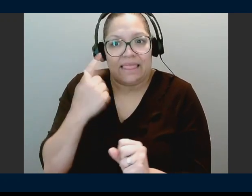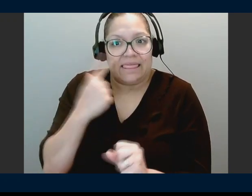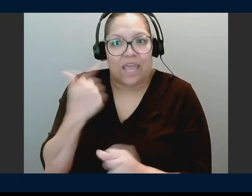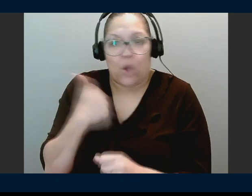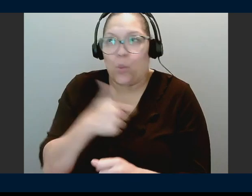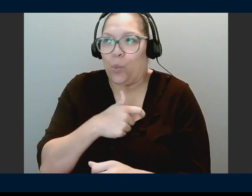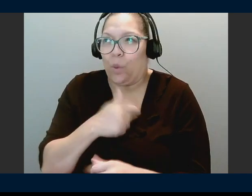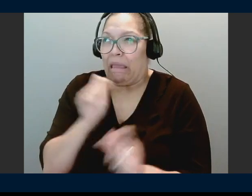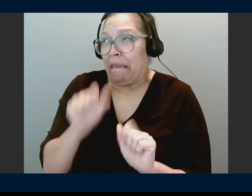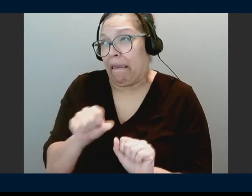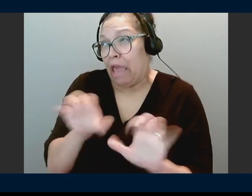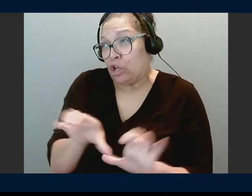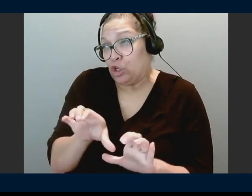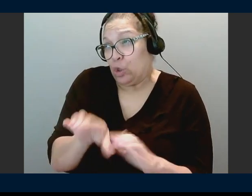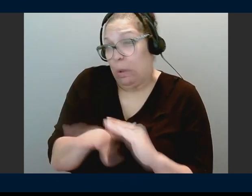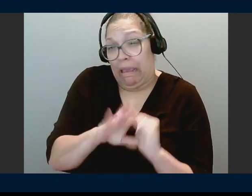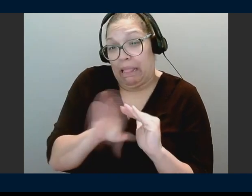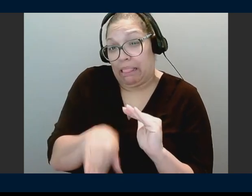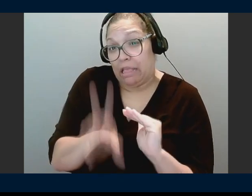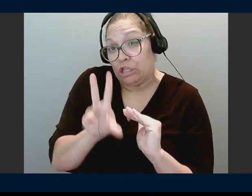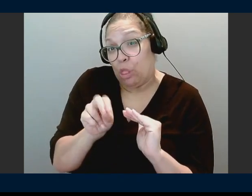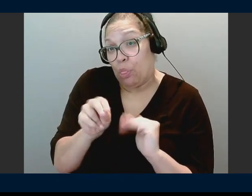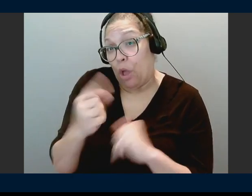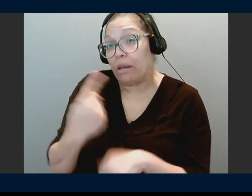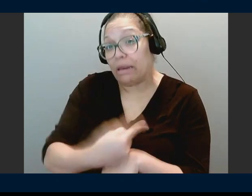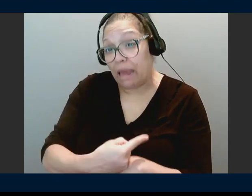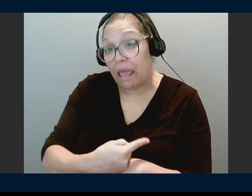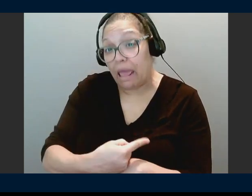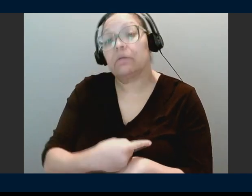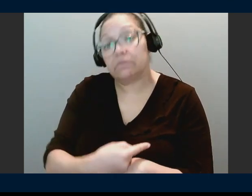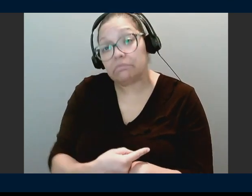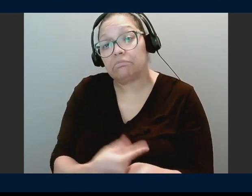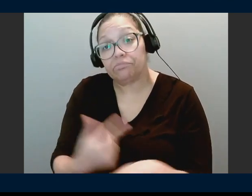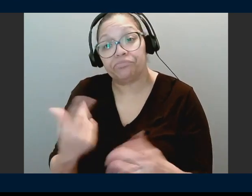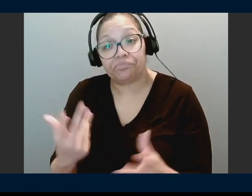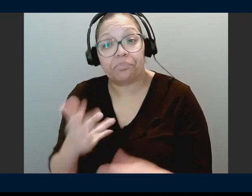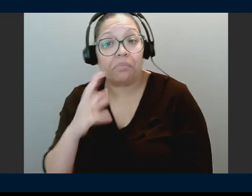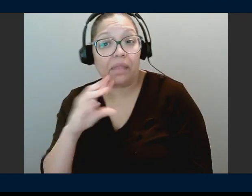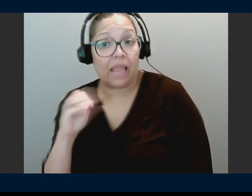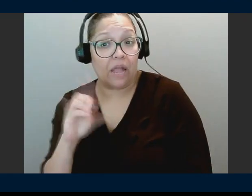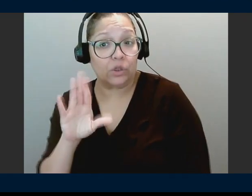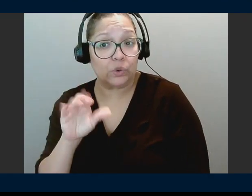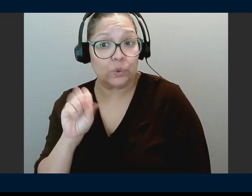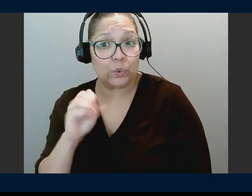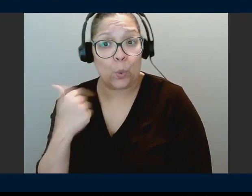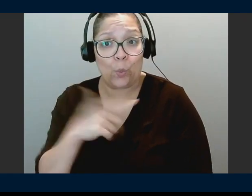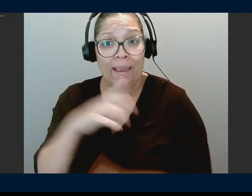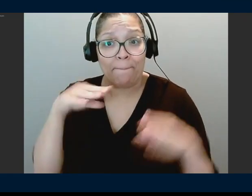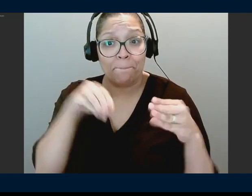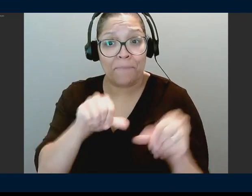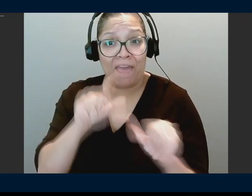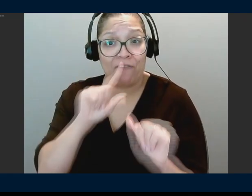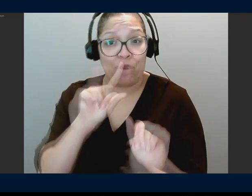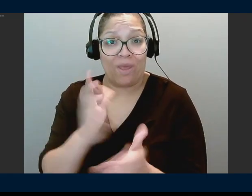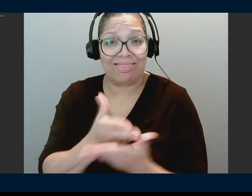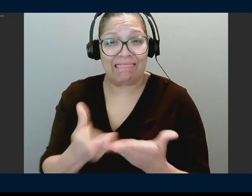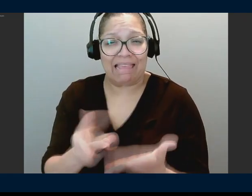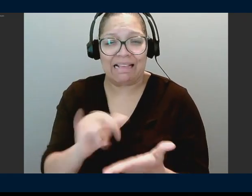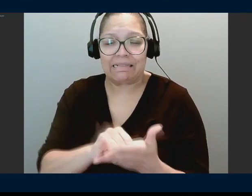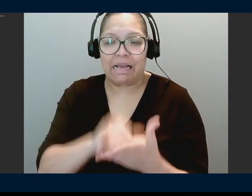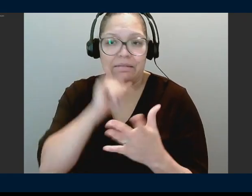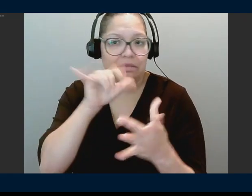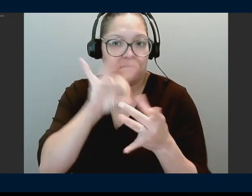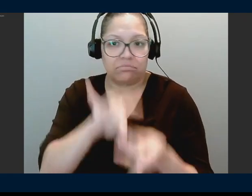typically in less than 30 days. Wow. And so we pay for all the things that are not educational